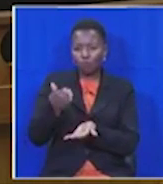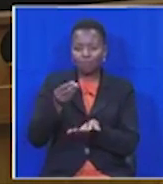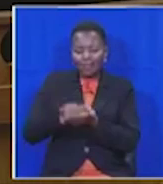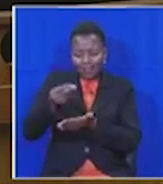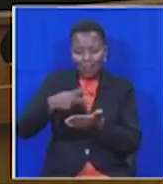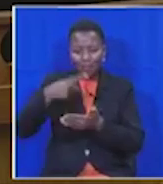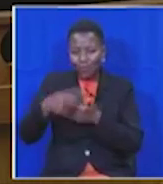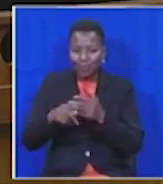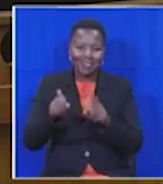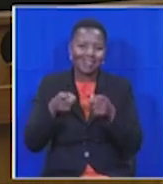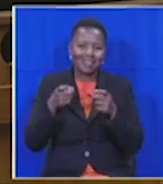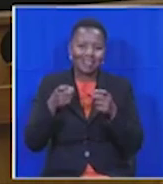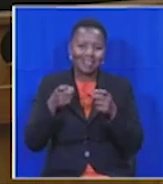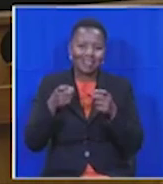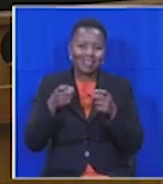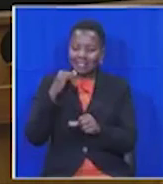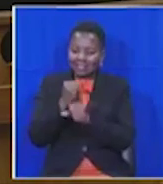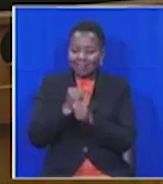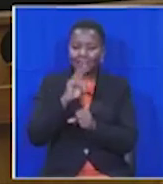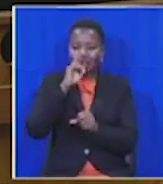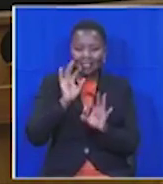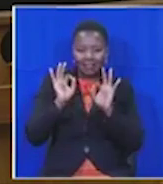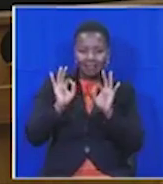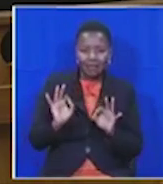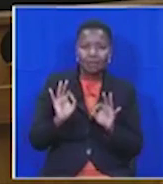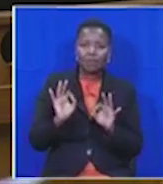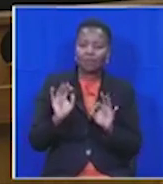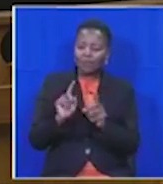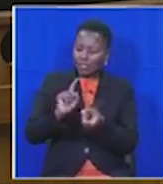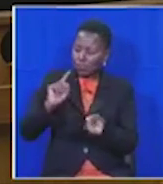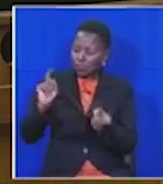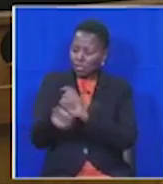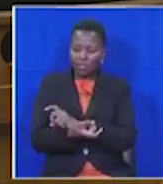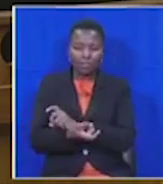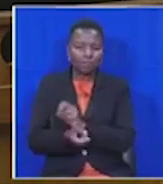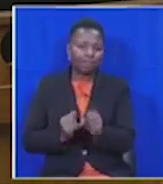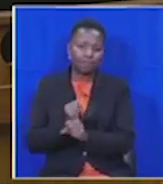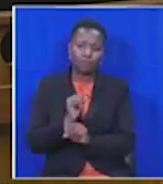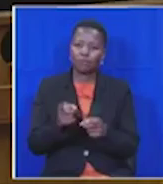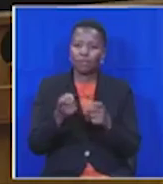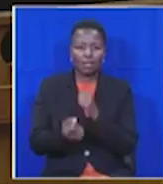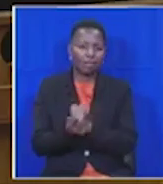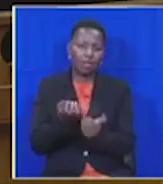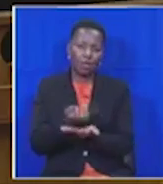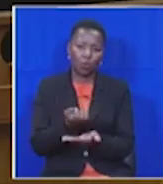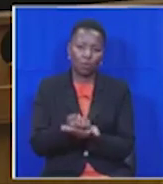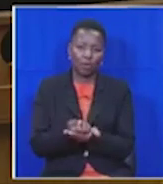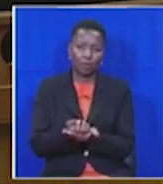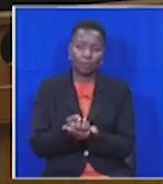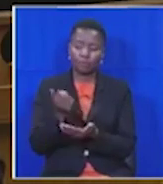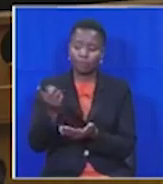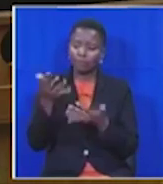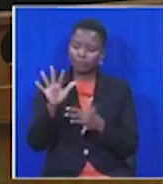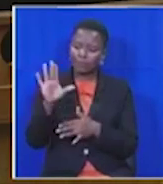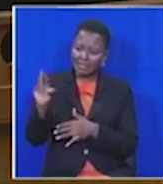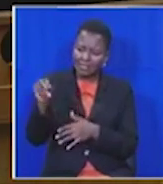possibly replace the need for meaningful, deep-rooted reform in our economy. You have had more than enough